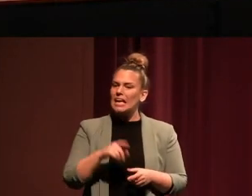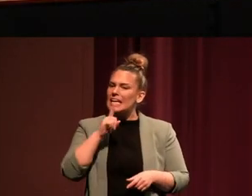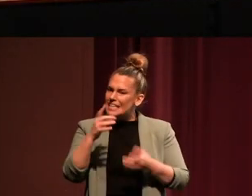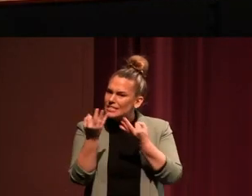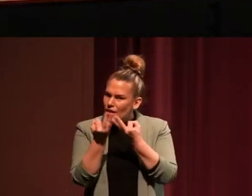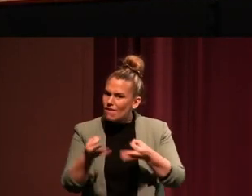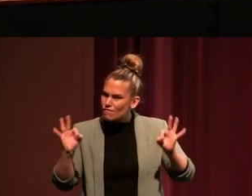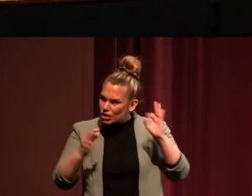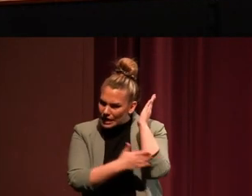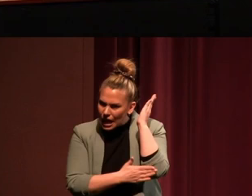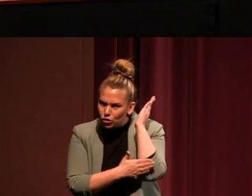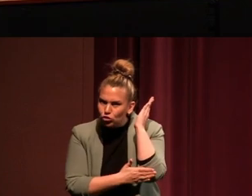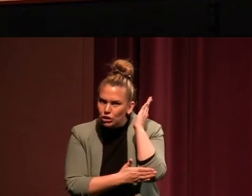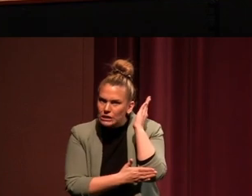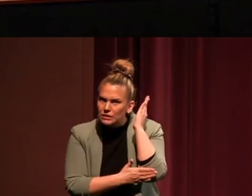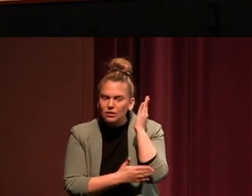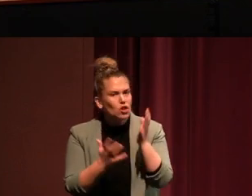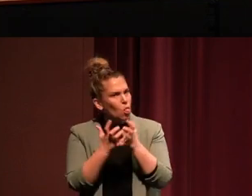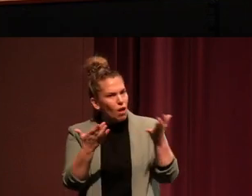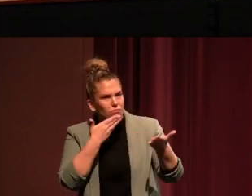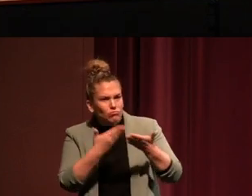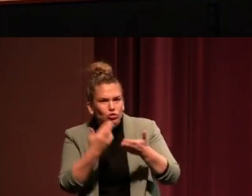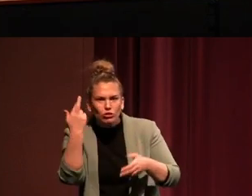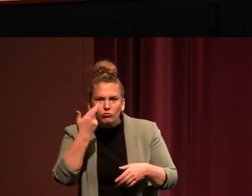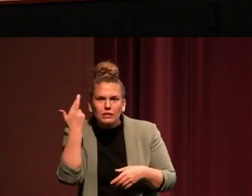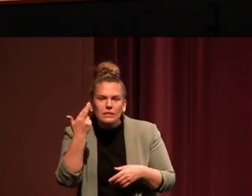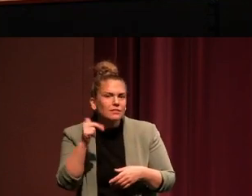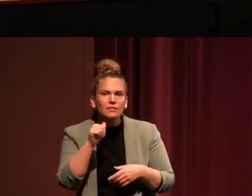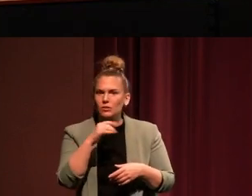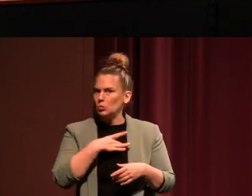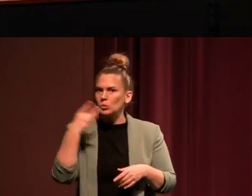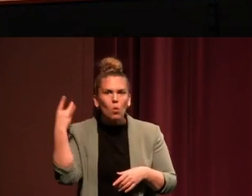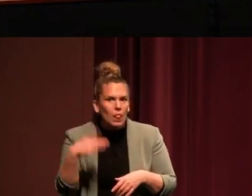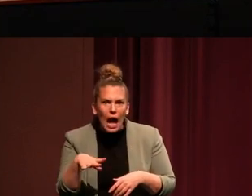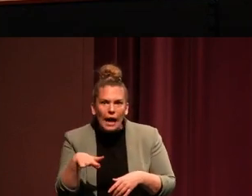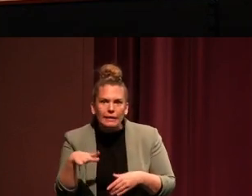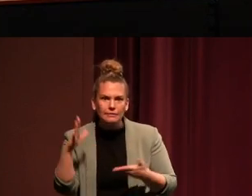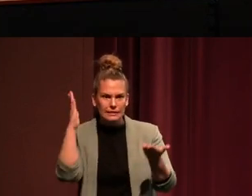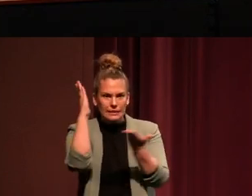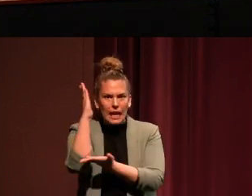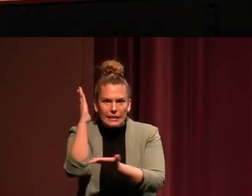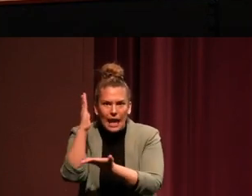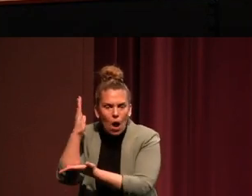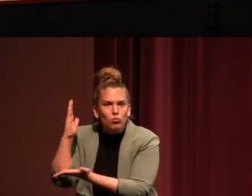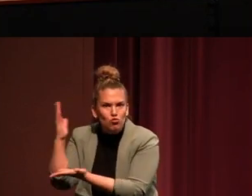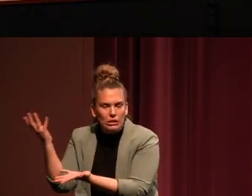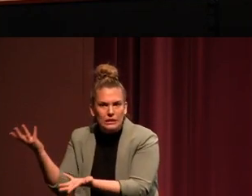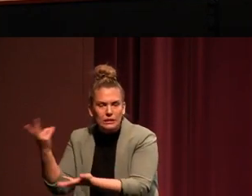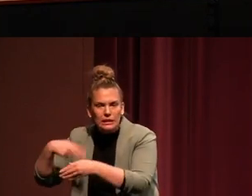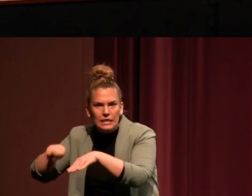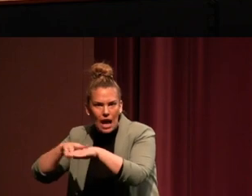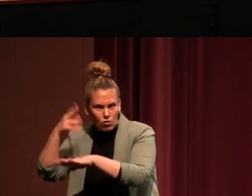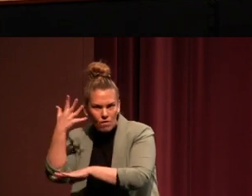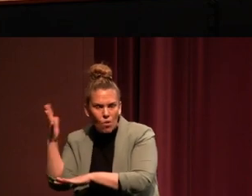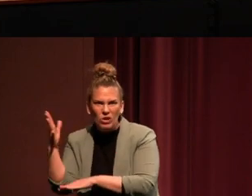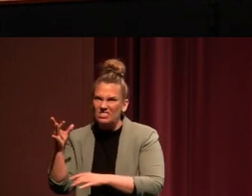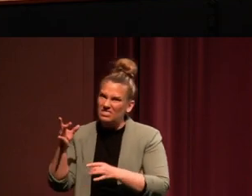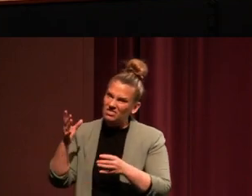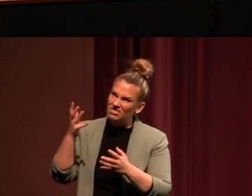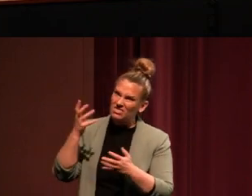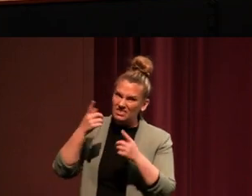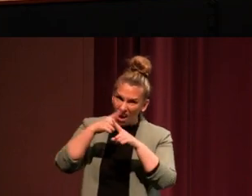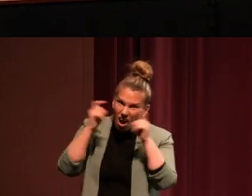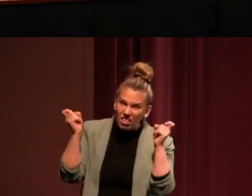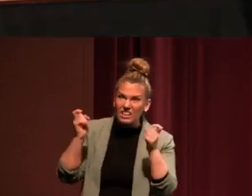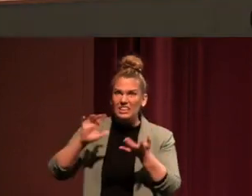and there's lots of perfectly good reasons to dislike cutting down trees in our national forests. It's ugly, it's a hell of a mess, et